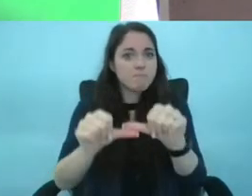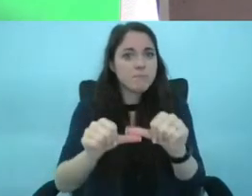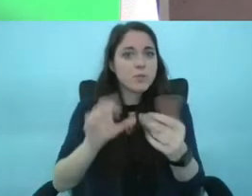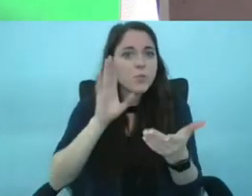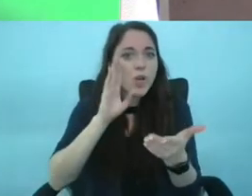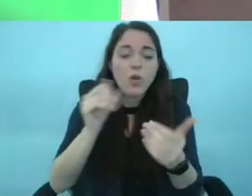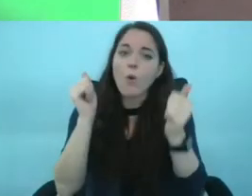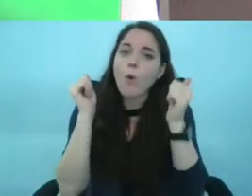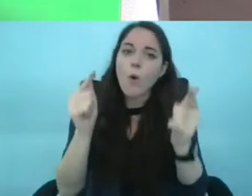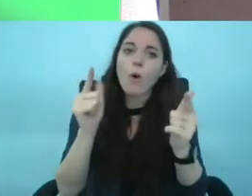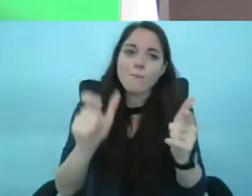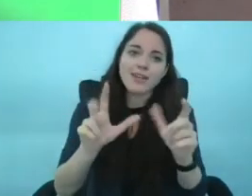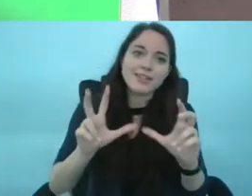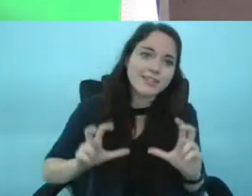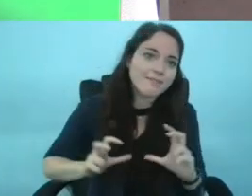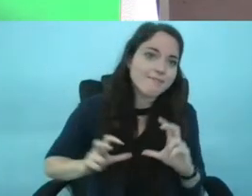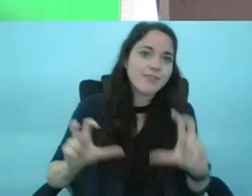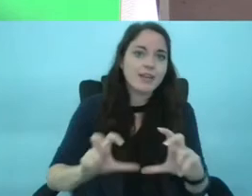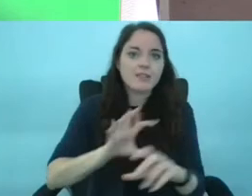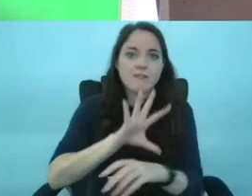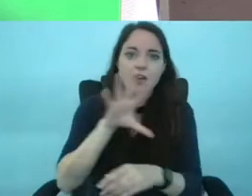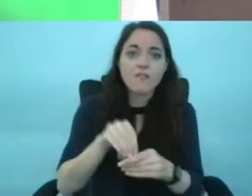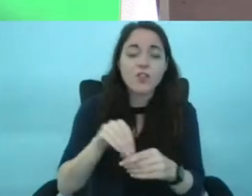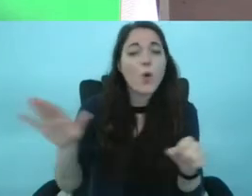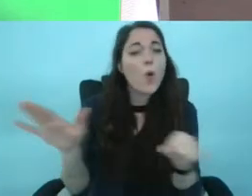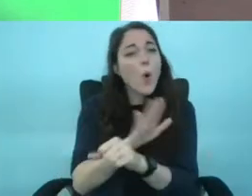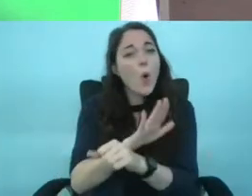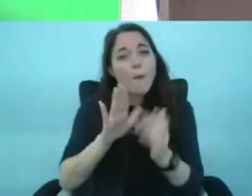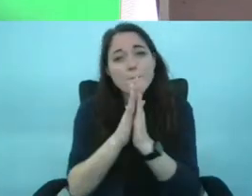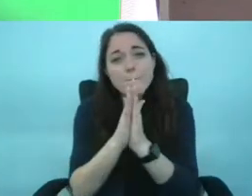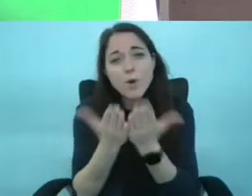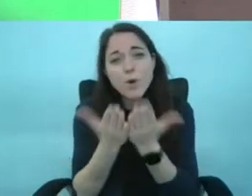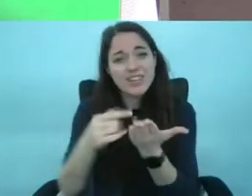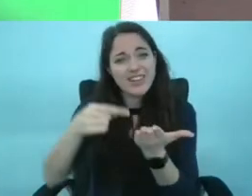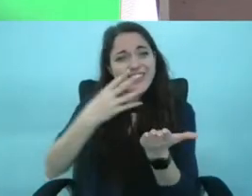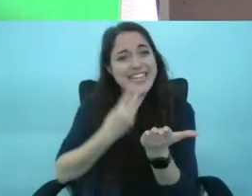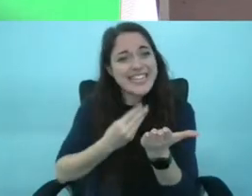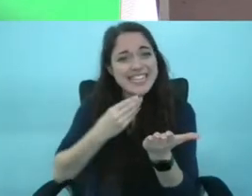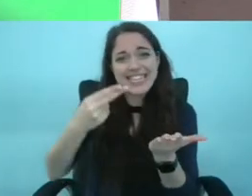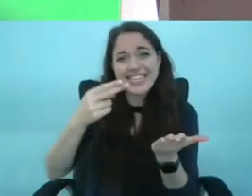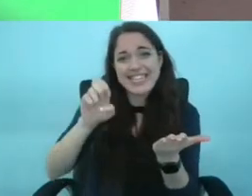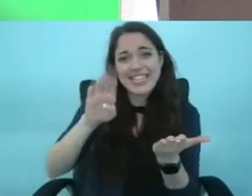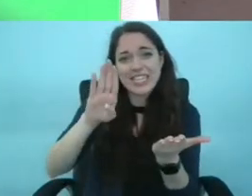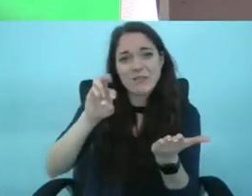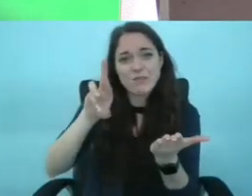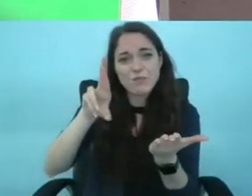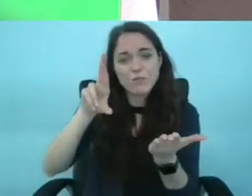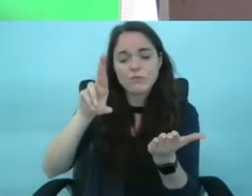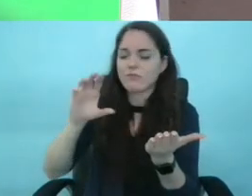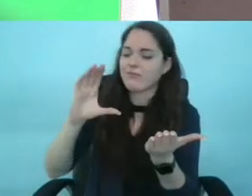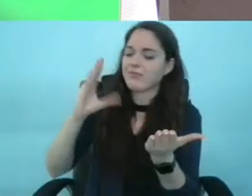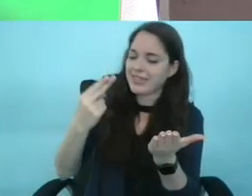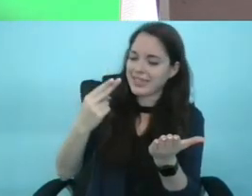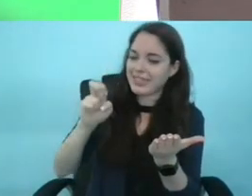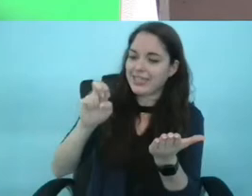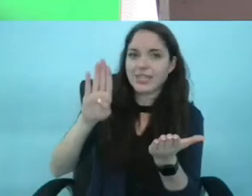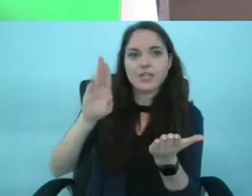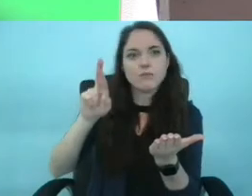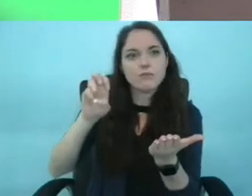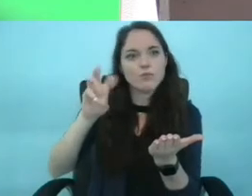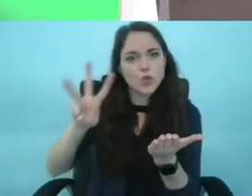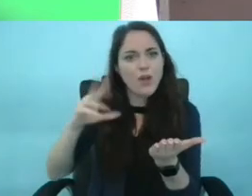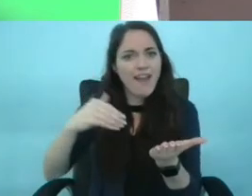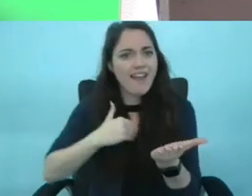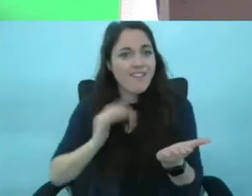The entire book of Hebrews encourages us to take in our current reality and, in faith, balance it with